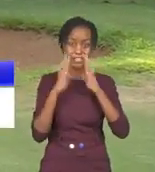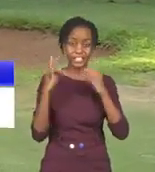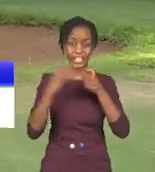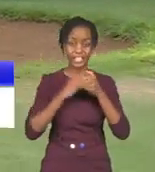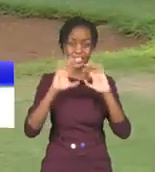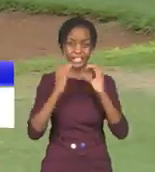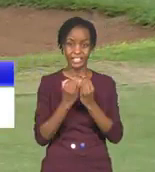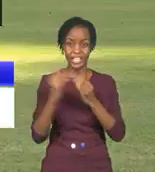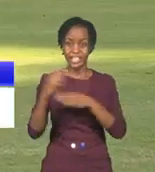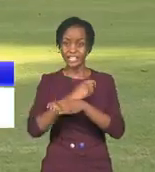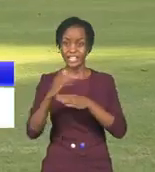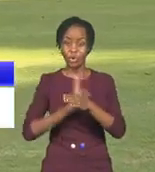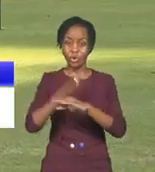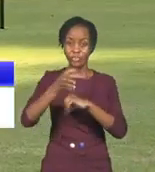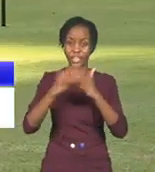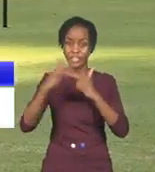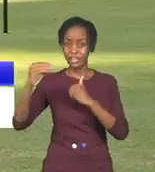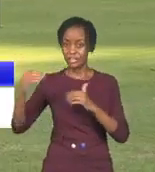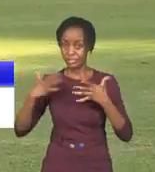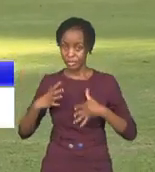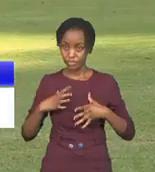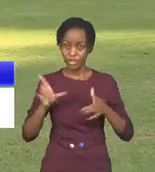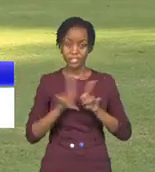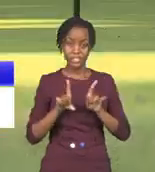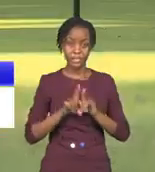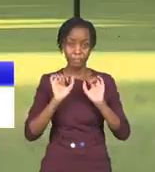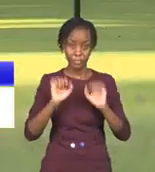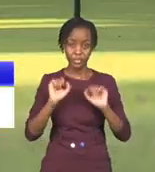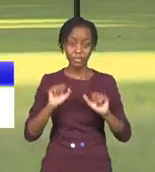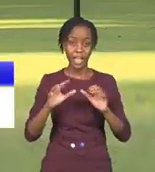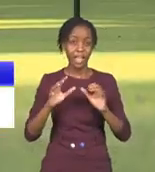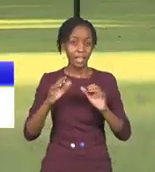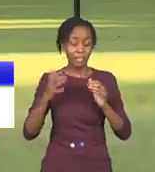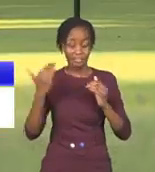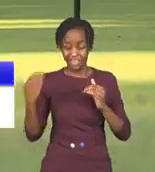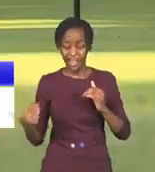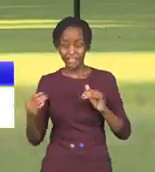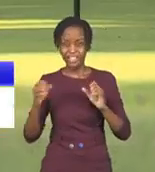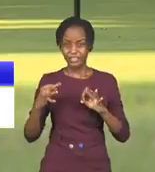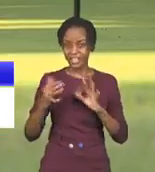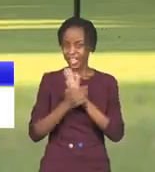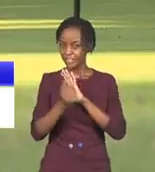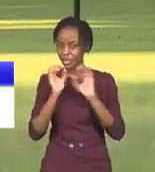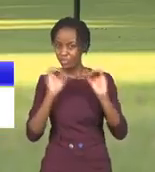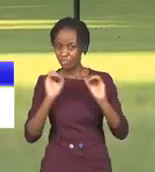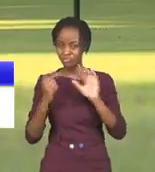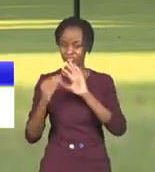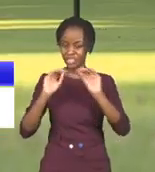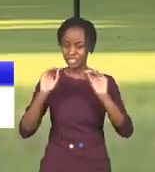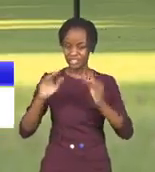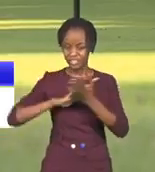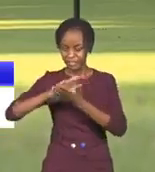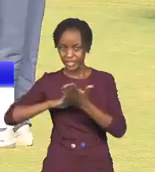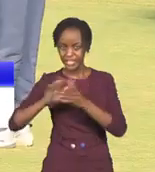managed to train over 200 people and is able to accommodate amateurs in golf, giving them the basics and necessities of the